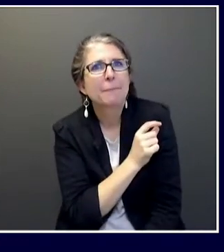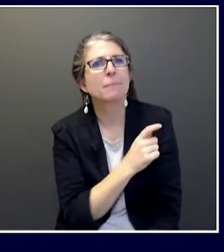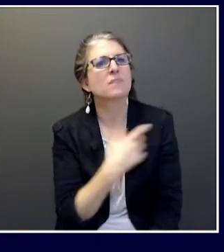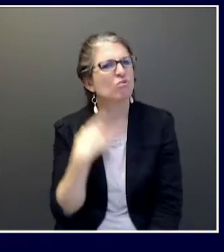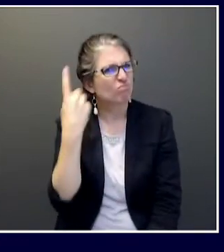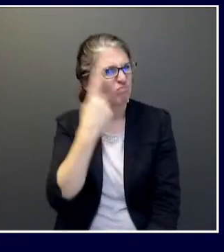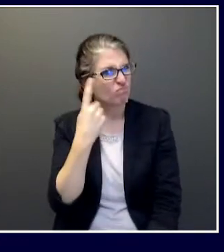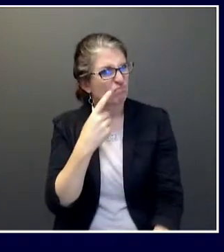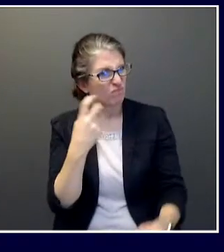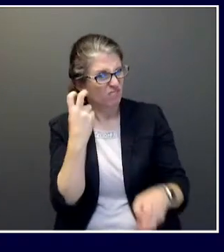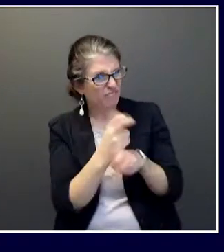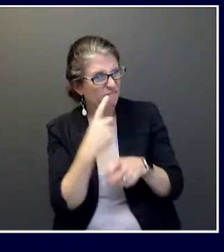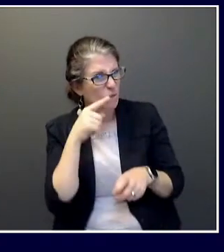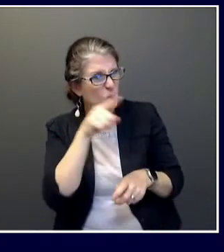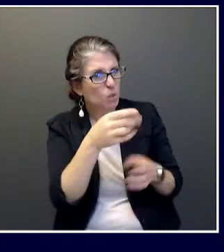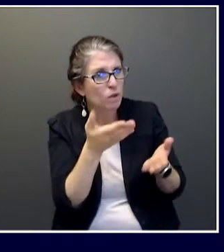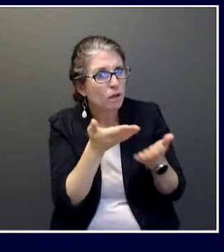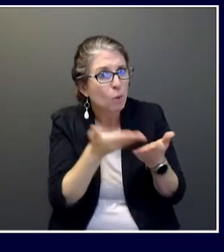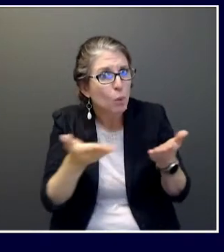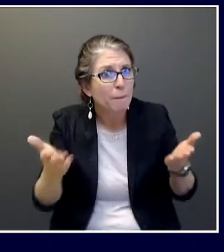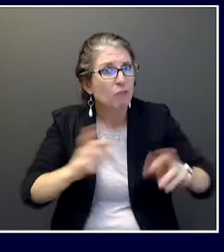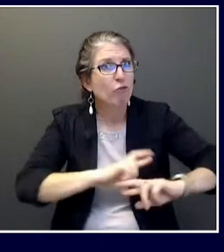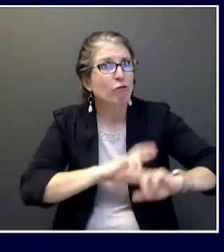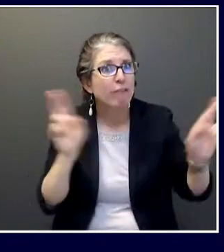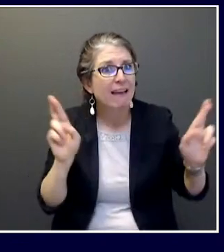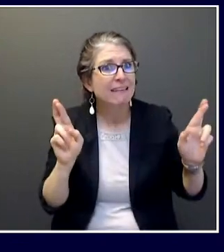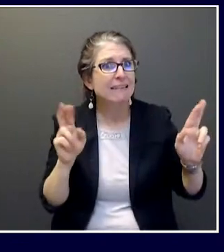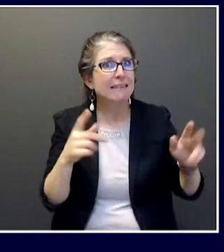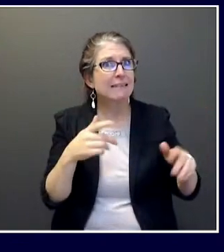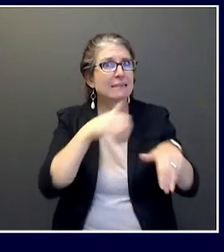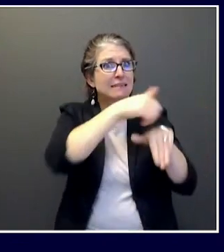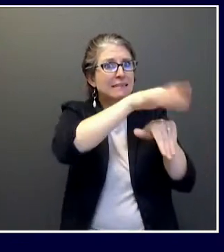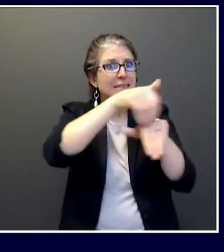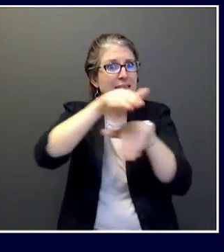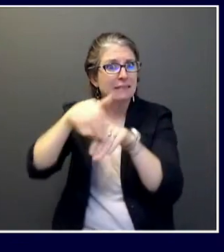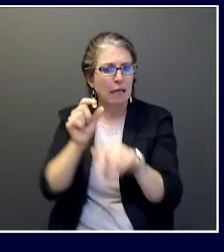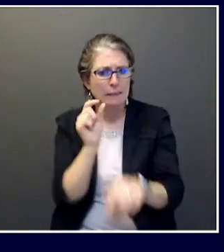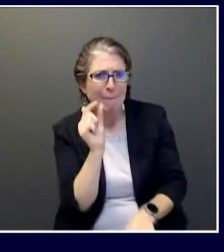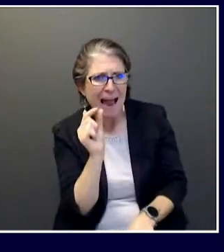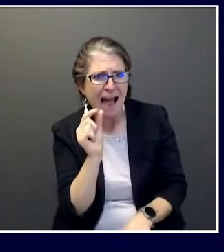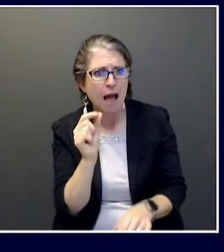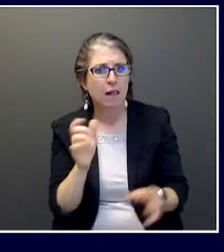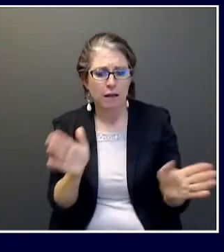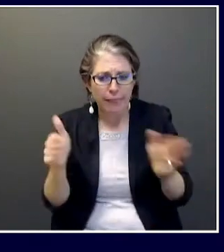thing is it the same as before with adults? And